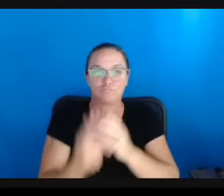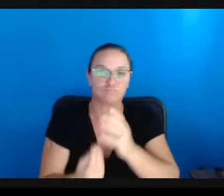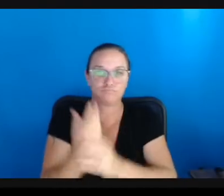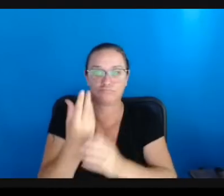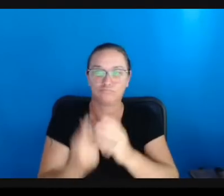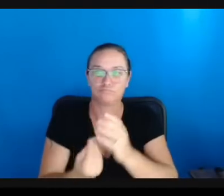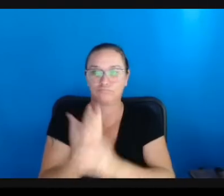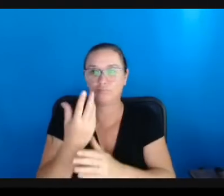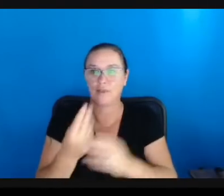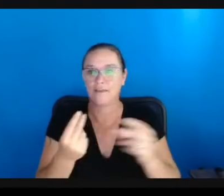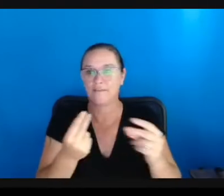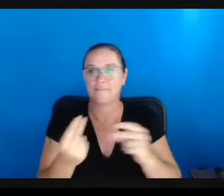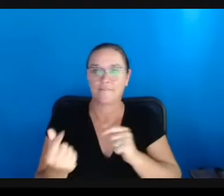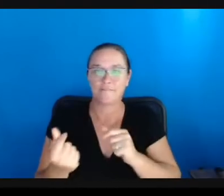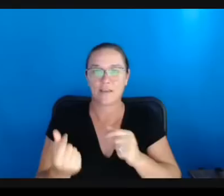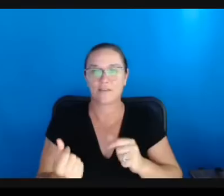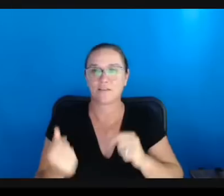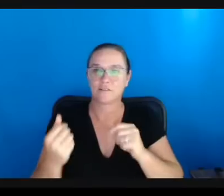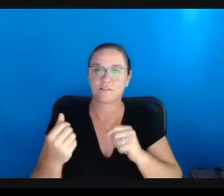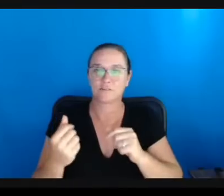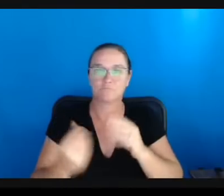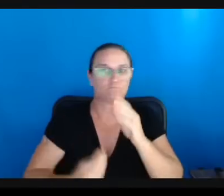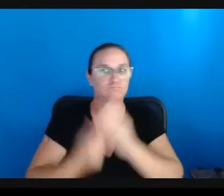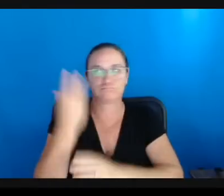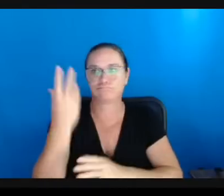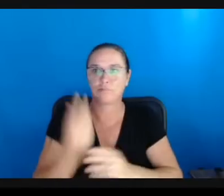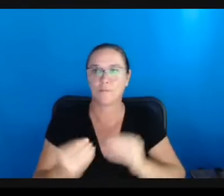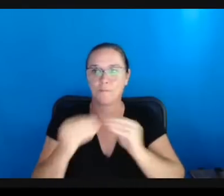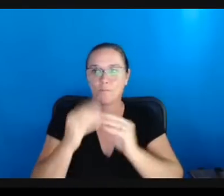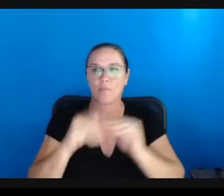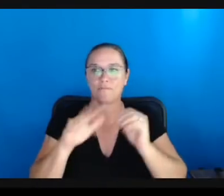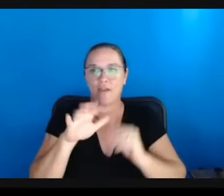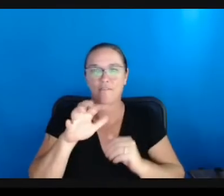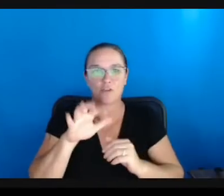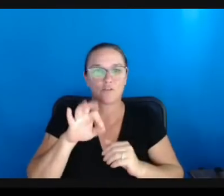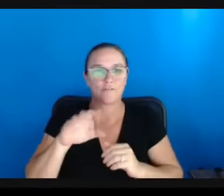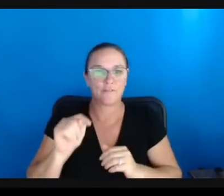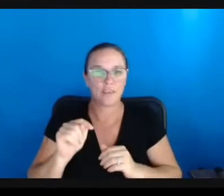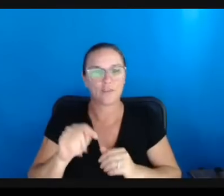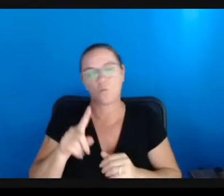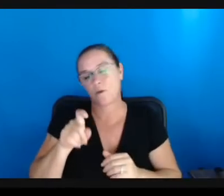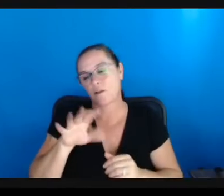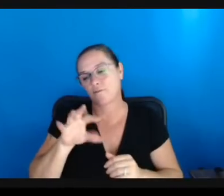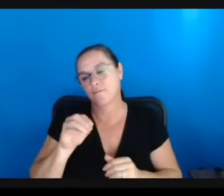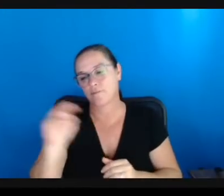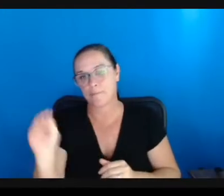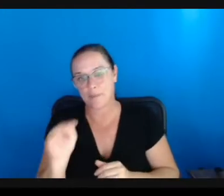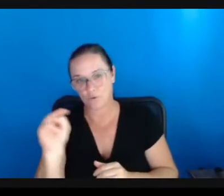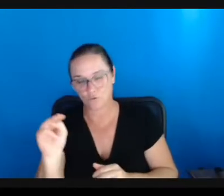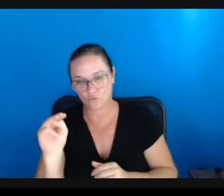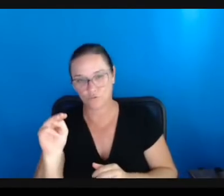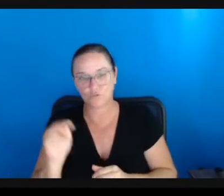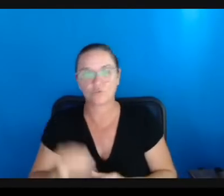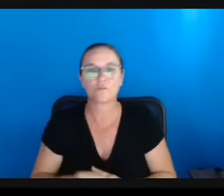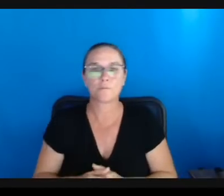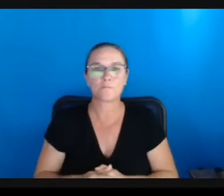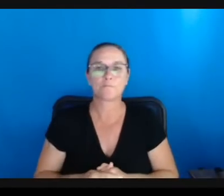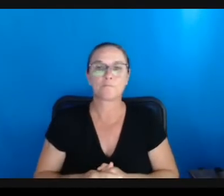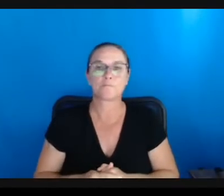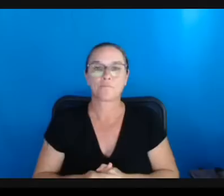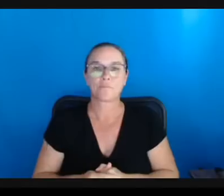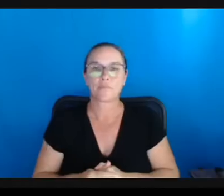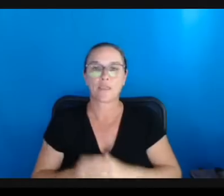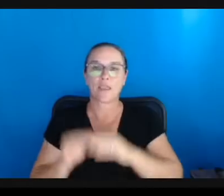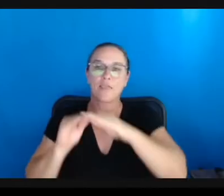reached heights of greater than 500 feet or 150 meters, and fed